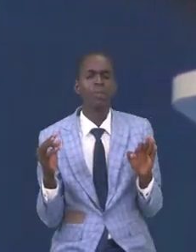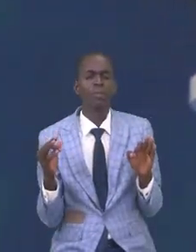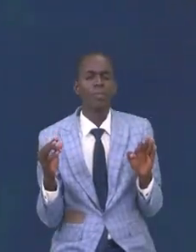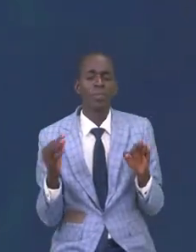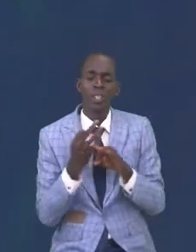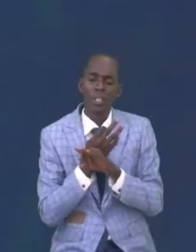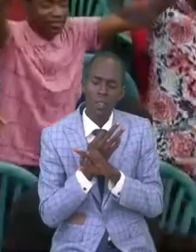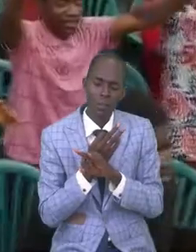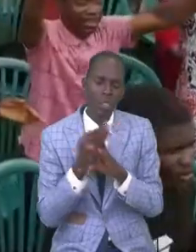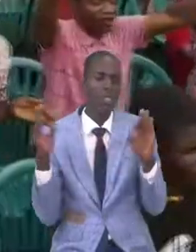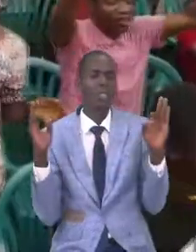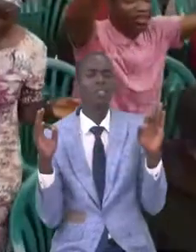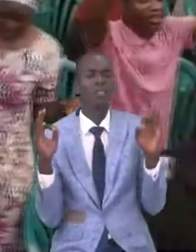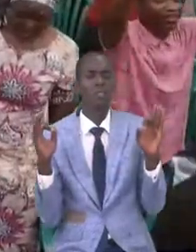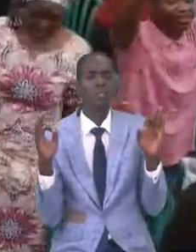Free.